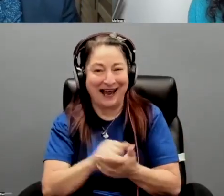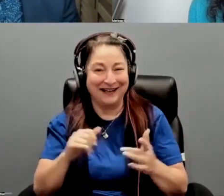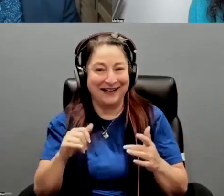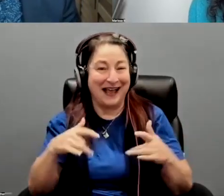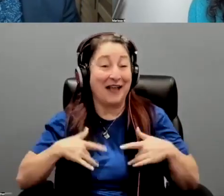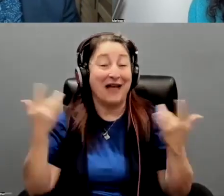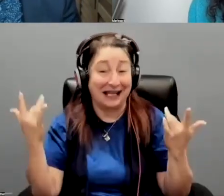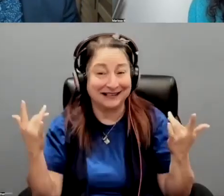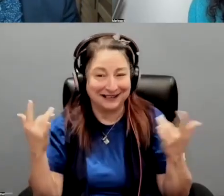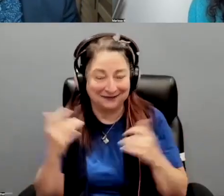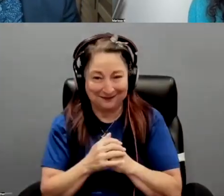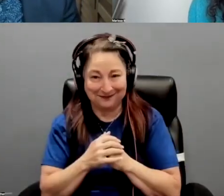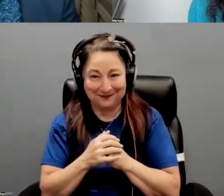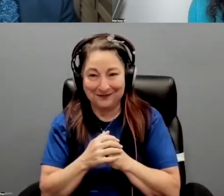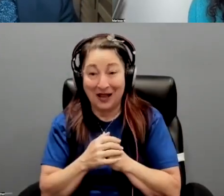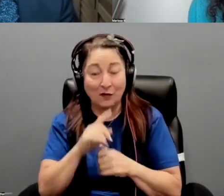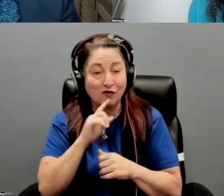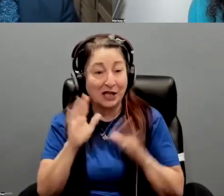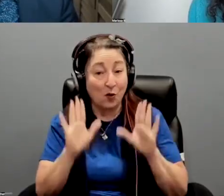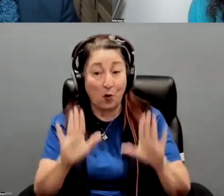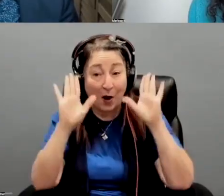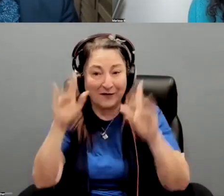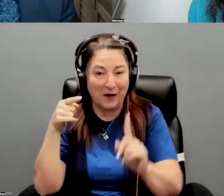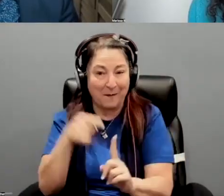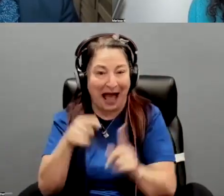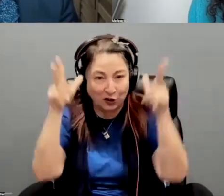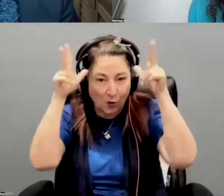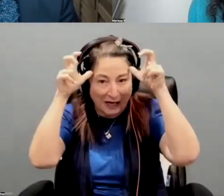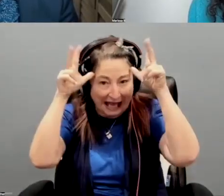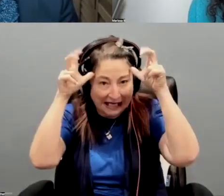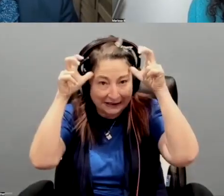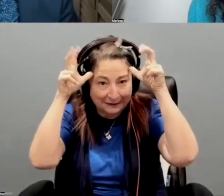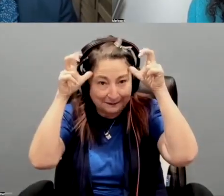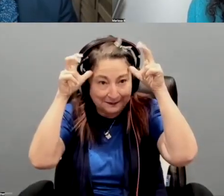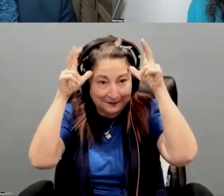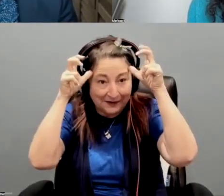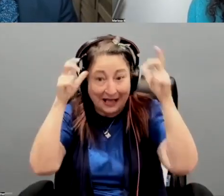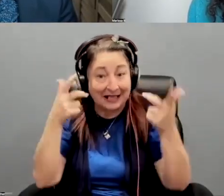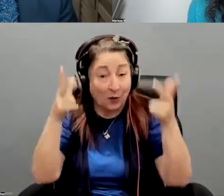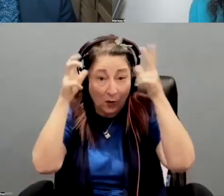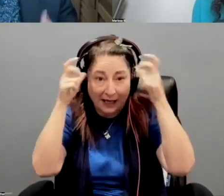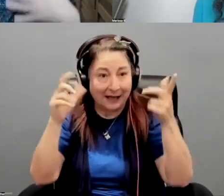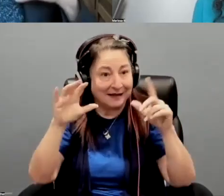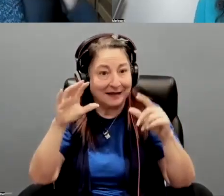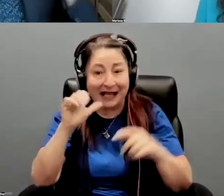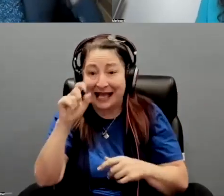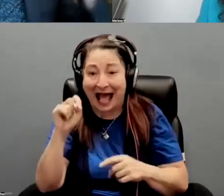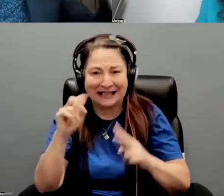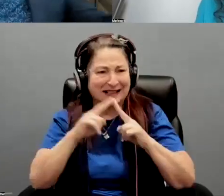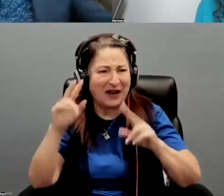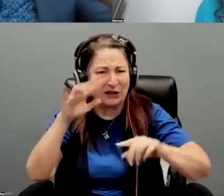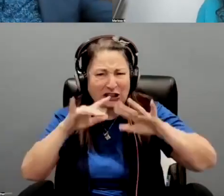there. And what's so wonderful, back to Wicked, is how diverse the cast is and how